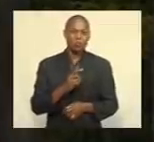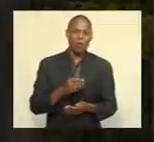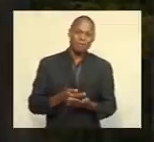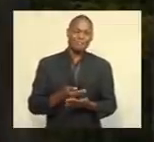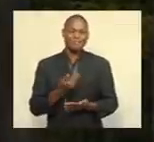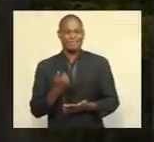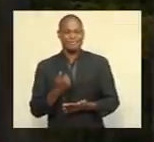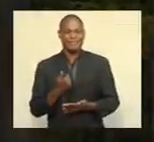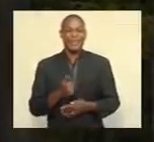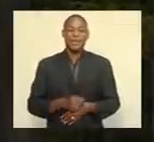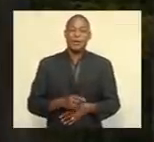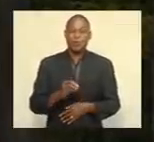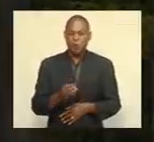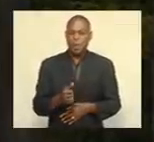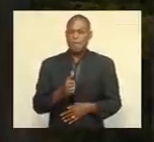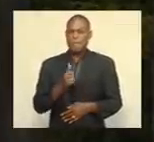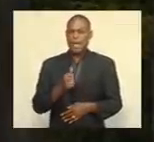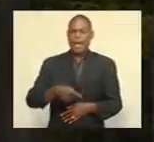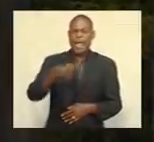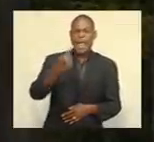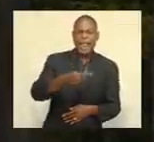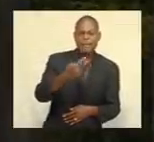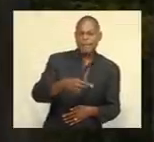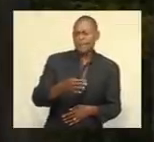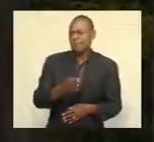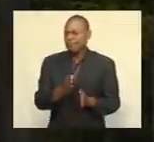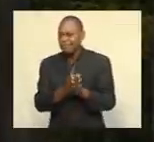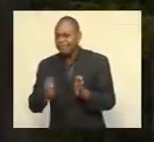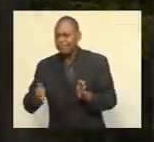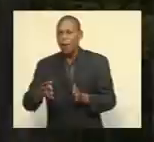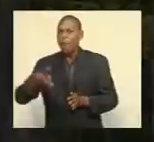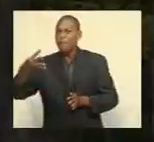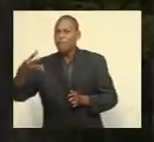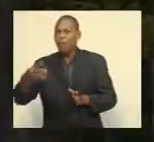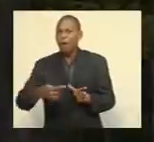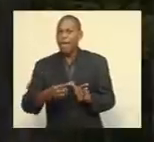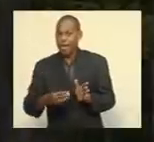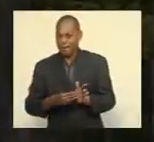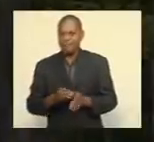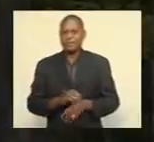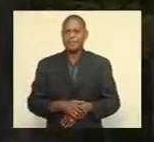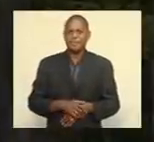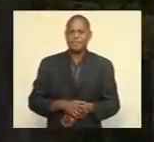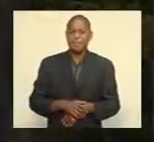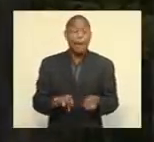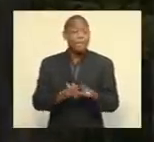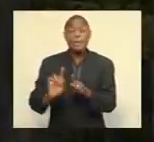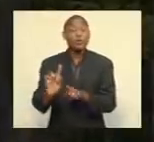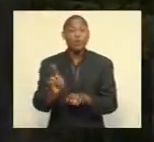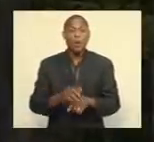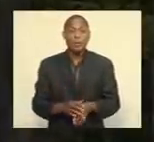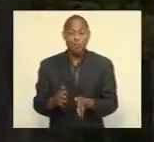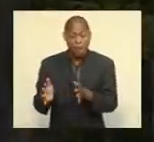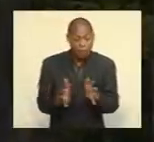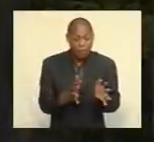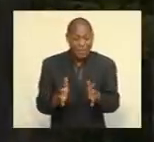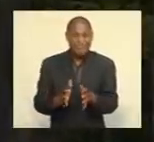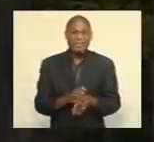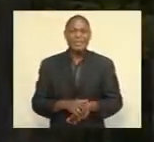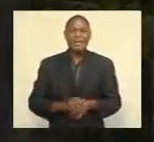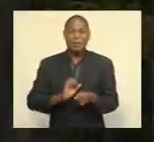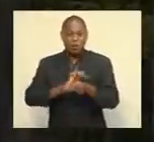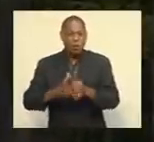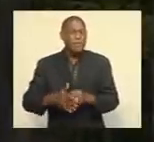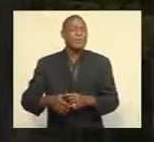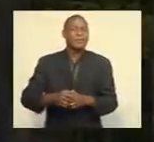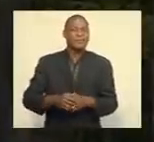revert back to the 11 p.m. to 4 a.m. curfew. So this basically means movement and COVID-safe